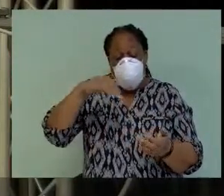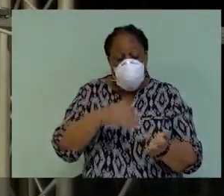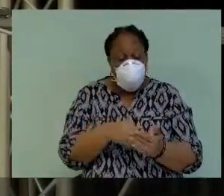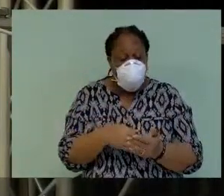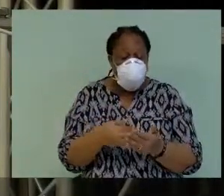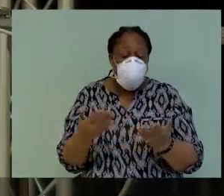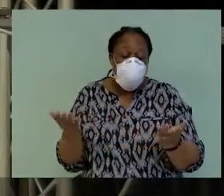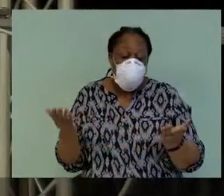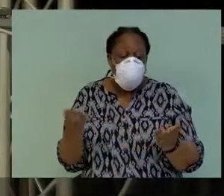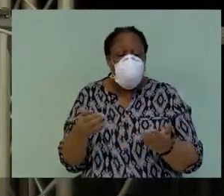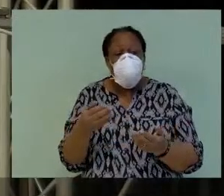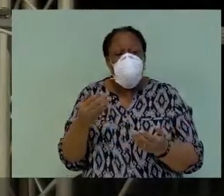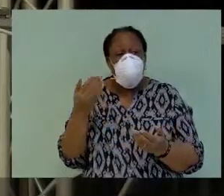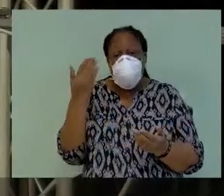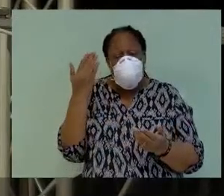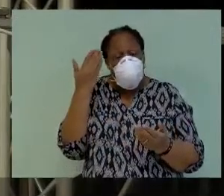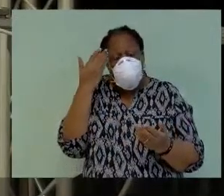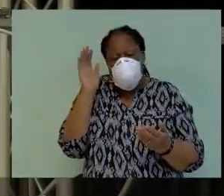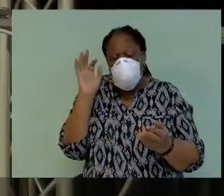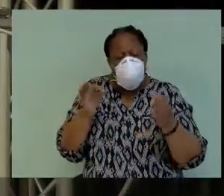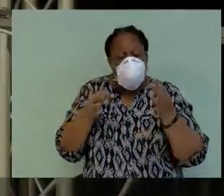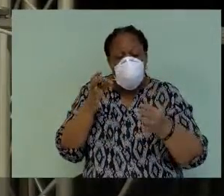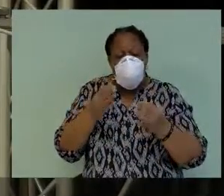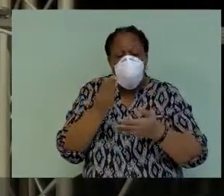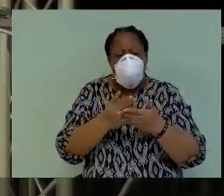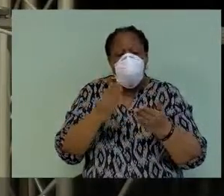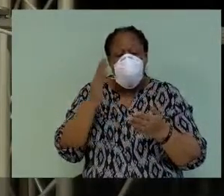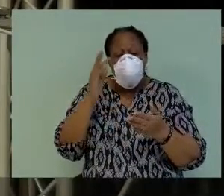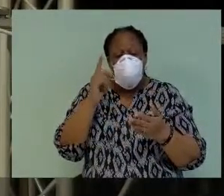get COVID-19 twice. And so I can tell you